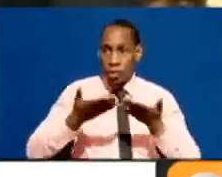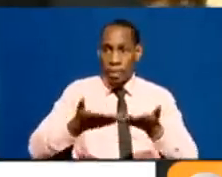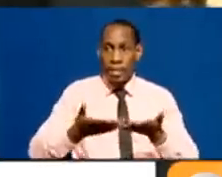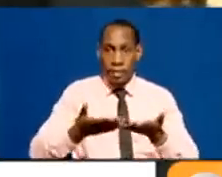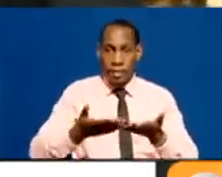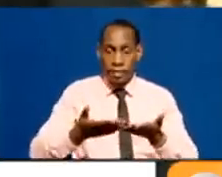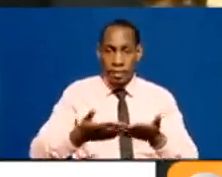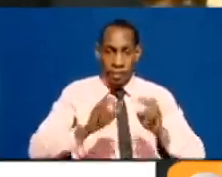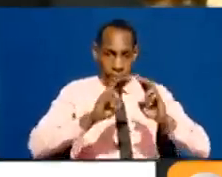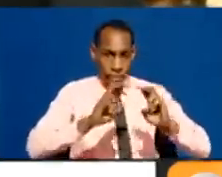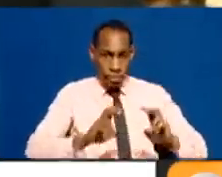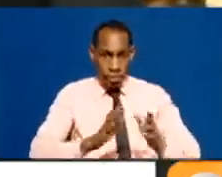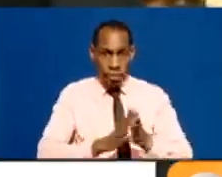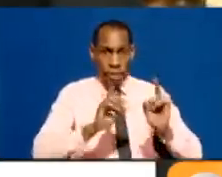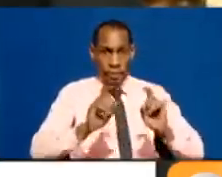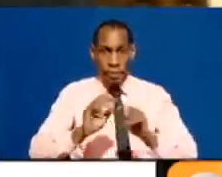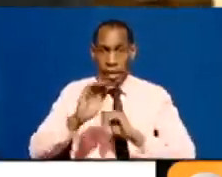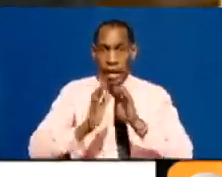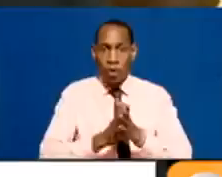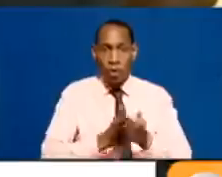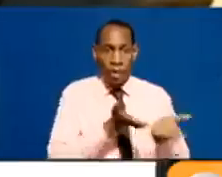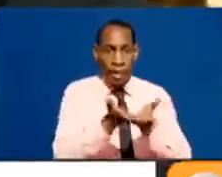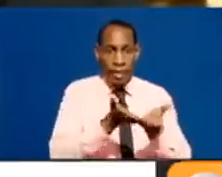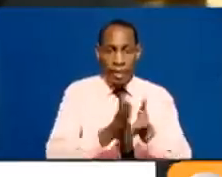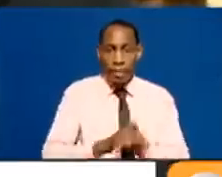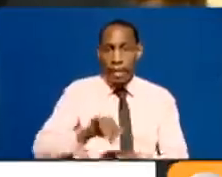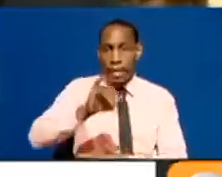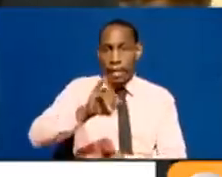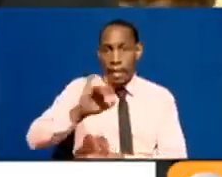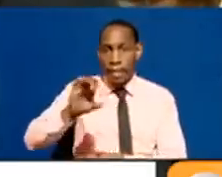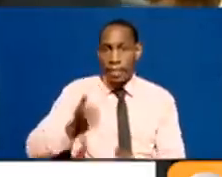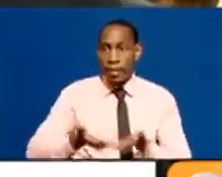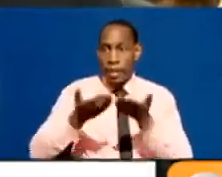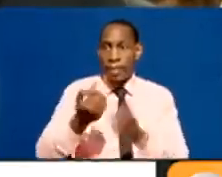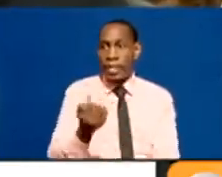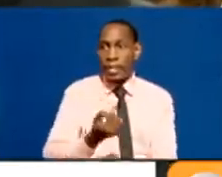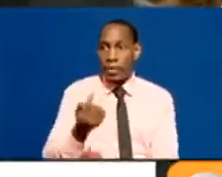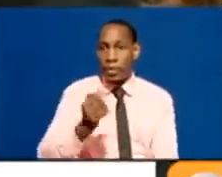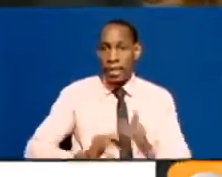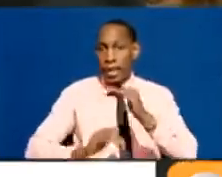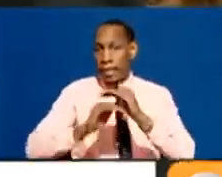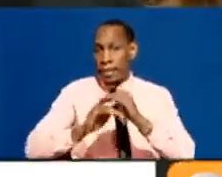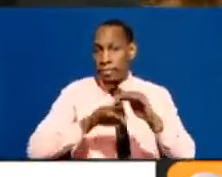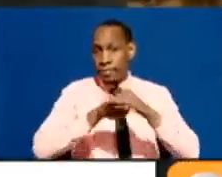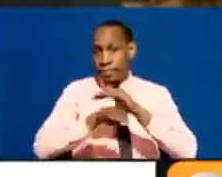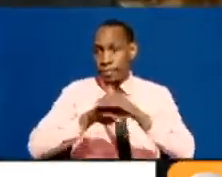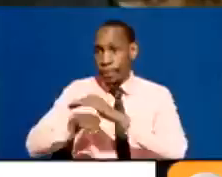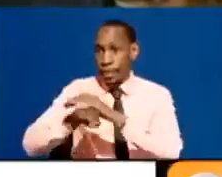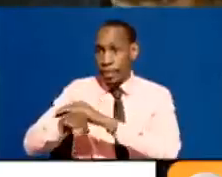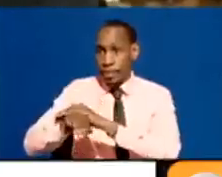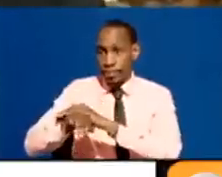forensic image of all 8 servers. IEBC are providing only limited access